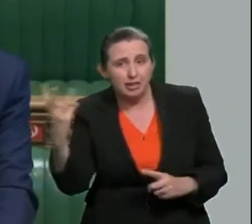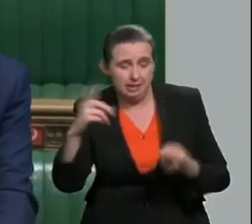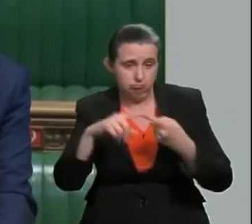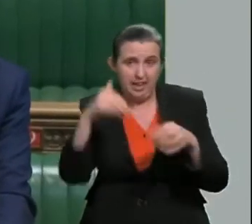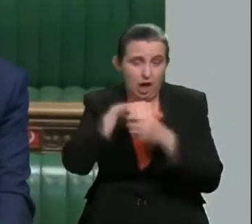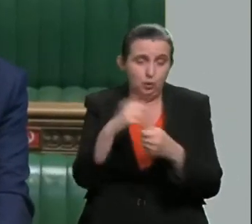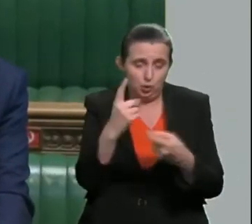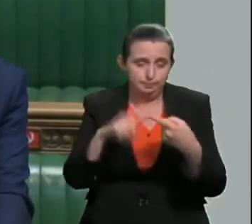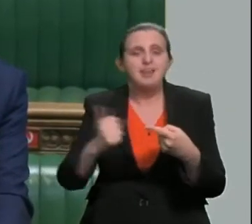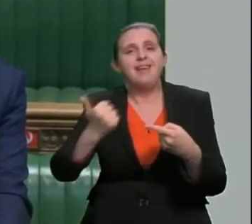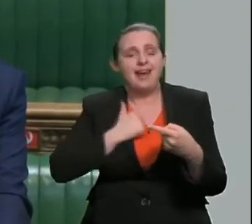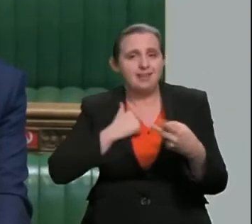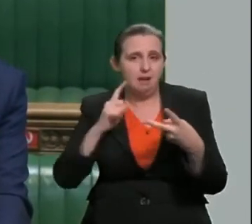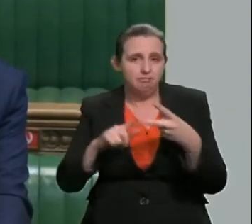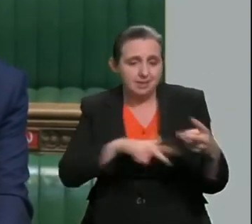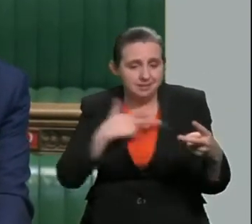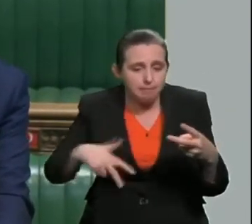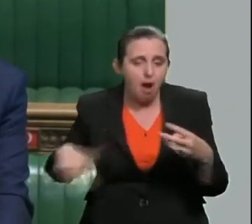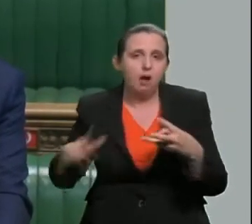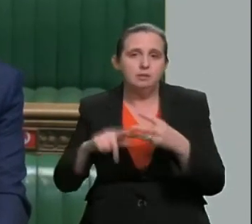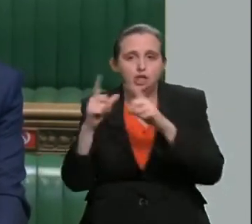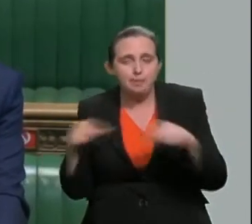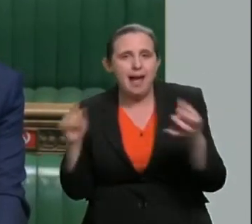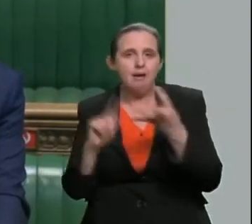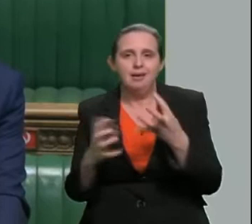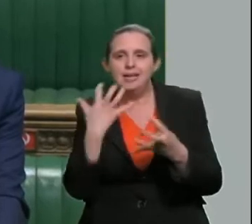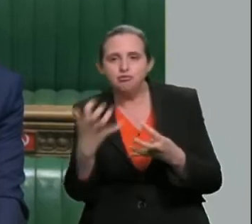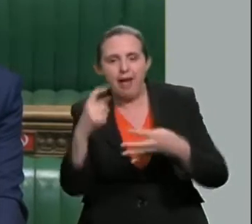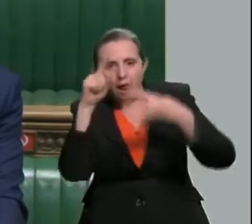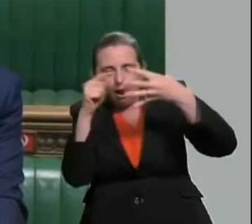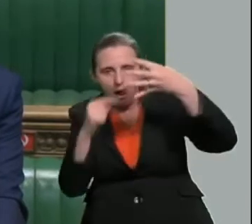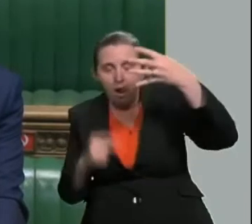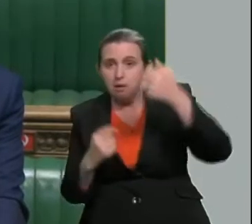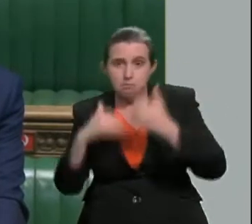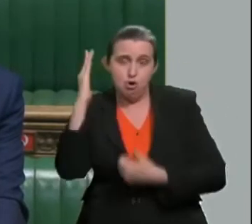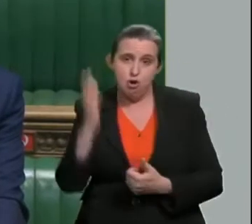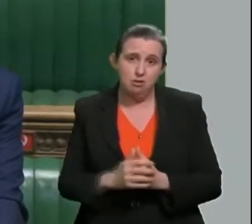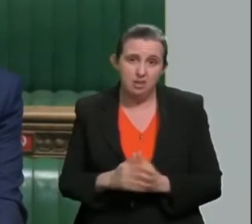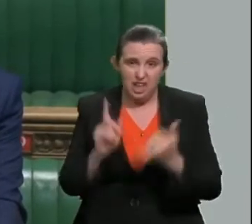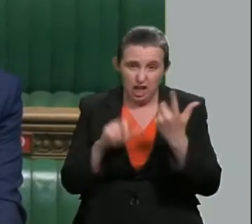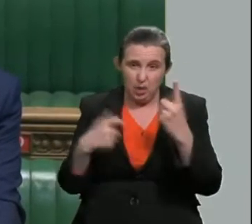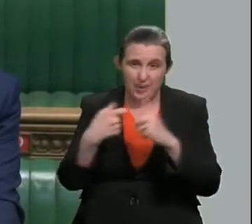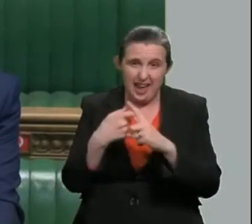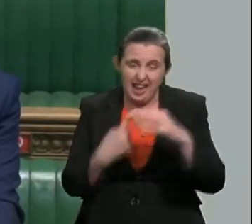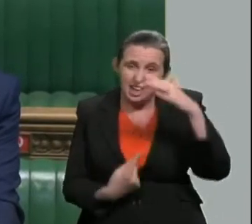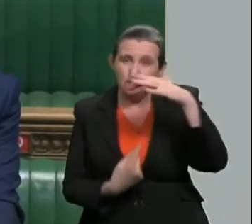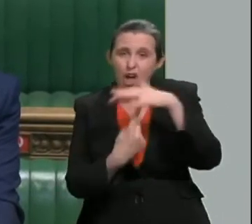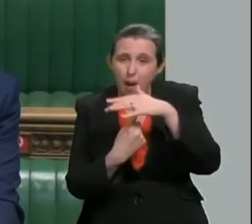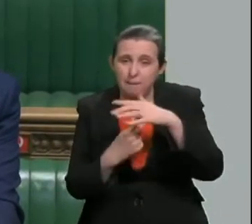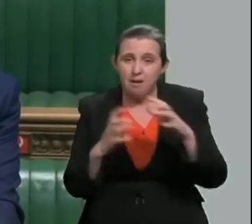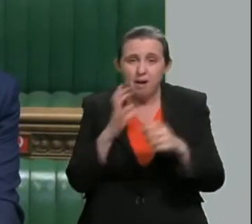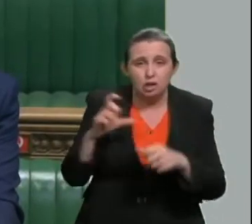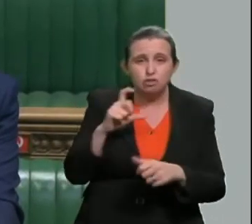Denmark, Japan, Israel. There are many others. In fact, they say we're not even in the top bracket of countries for